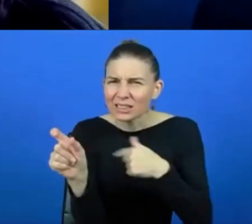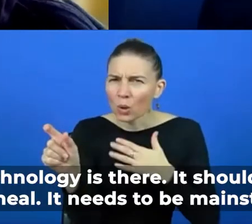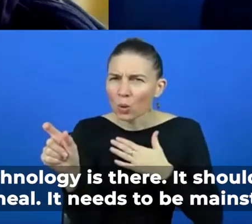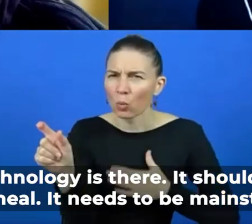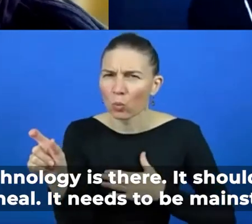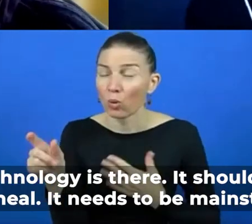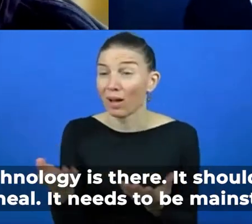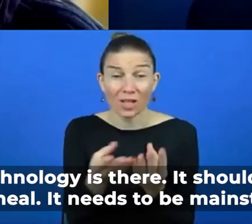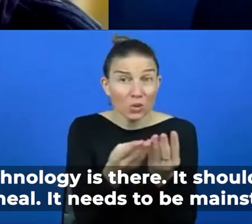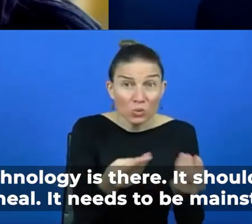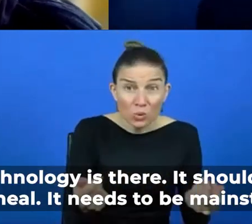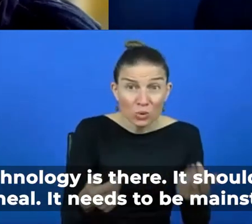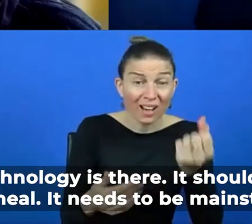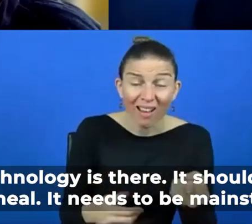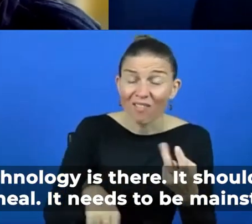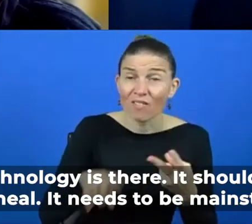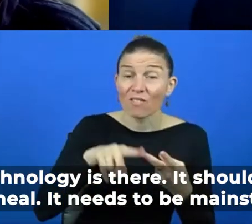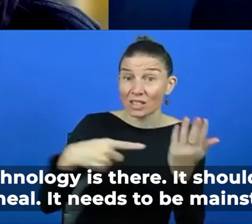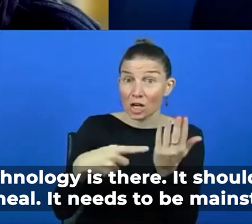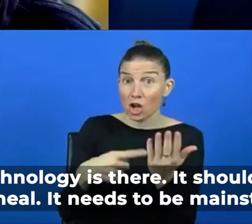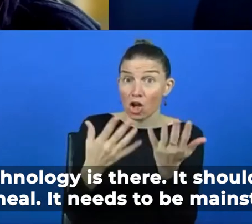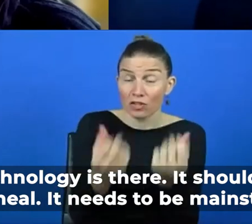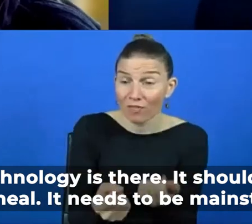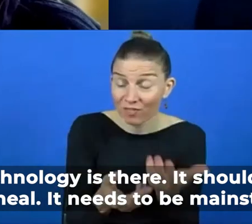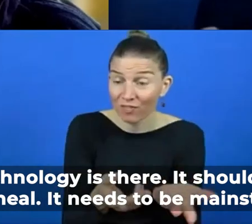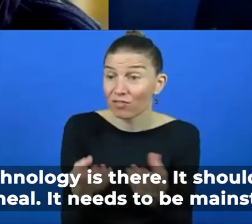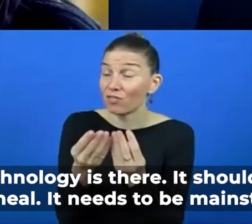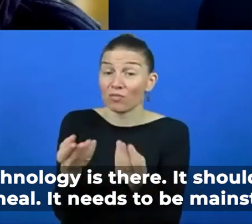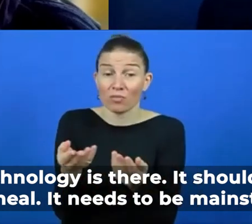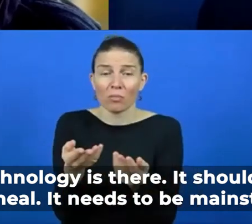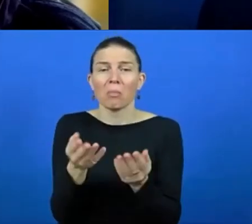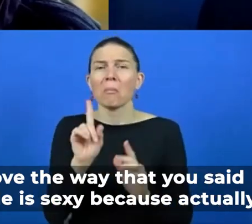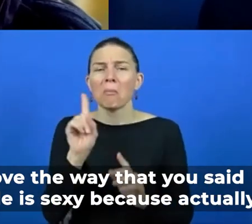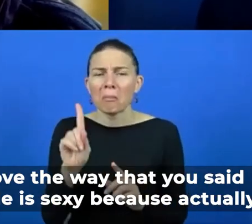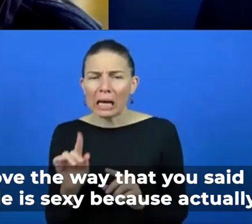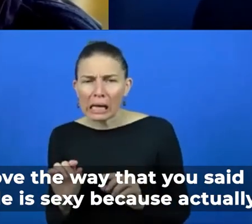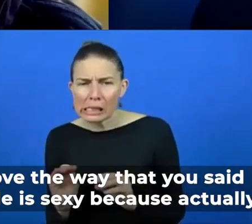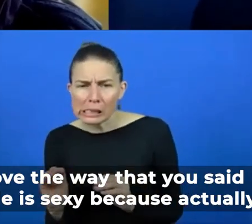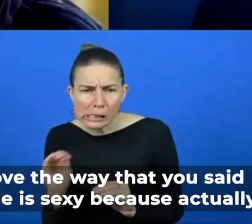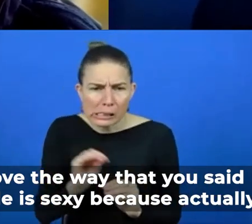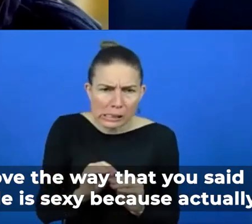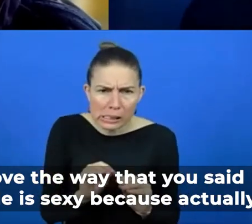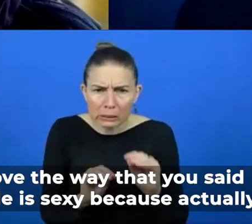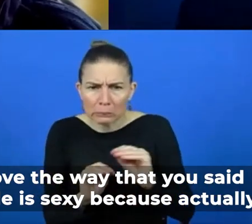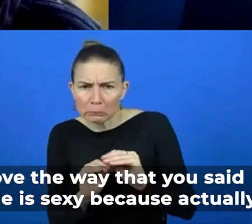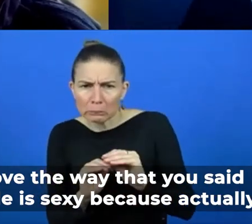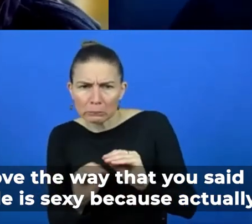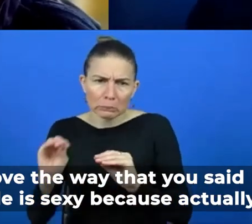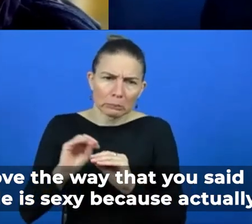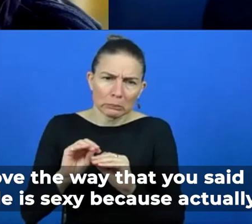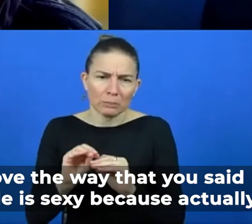is there, the technology is there, and it's not, it shouldn't be piecemeal, it needs to be mainstream. And I love the way that you said Apple is sexy. Do you